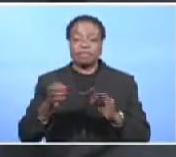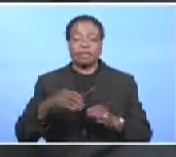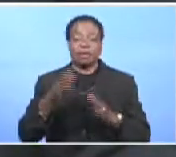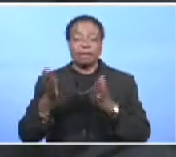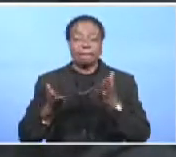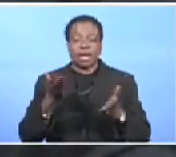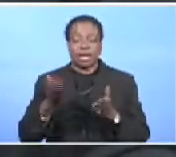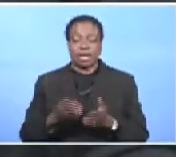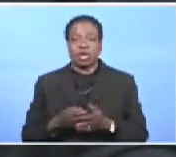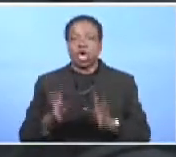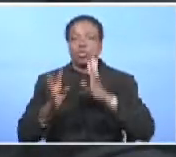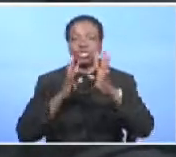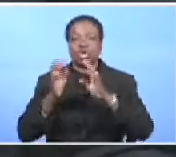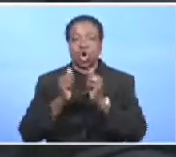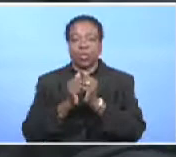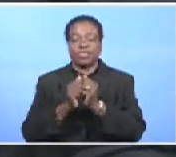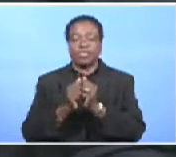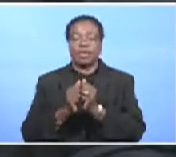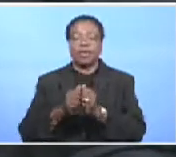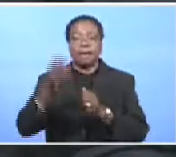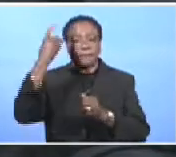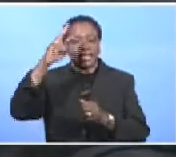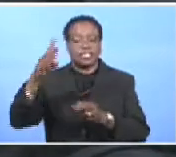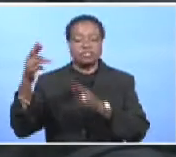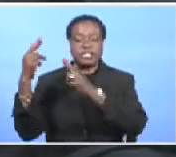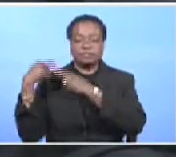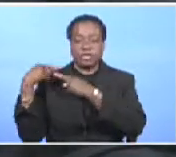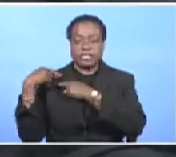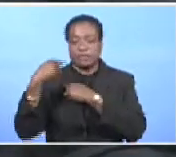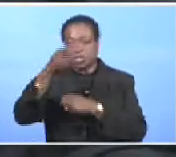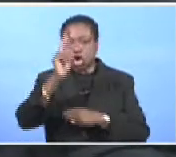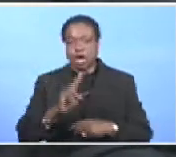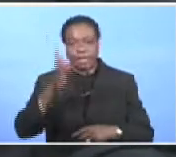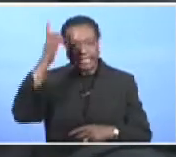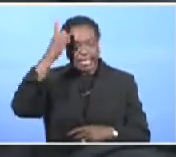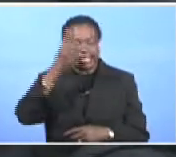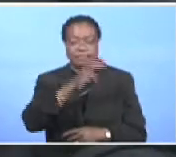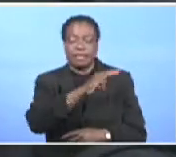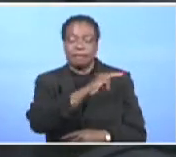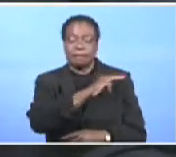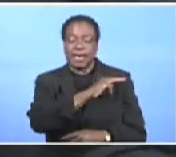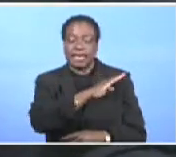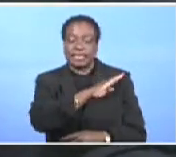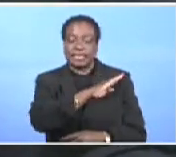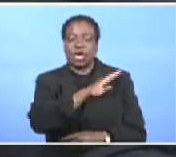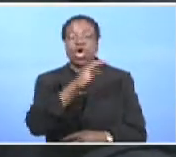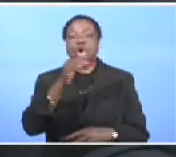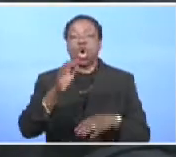Now, we spoke with the minister responsible for the straw market, the Honorable Desmond Bannister, on